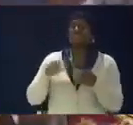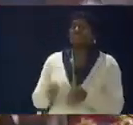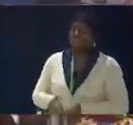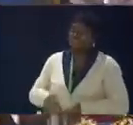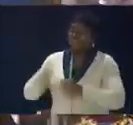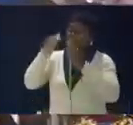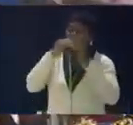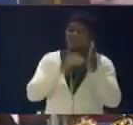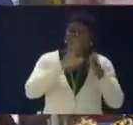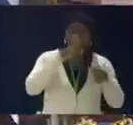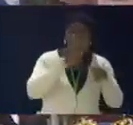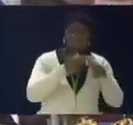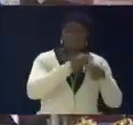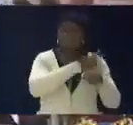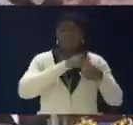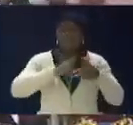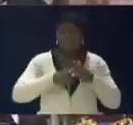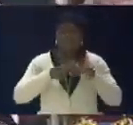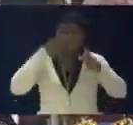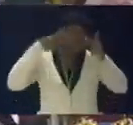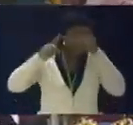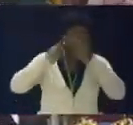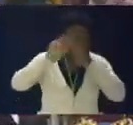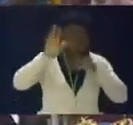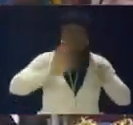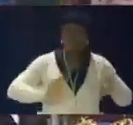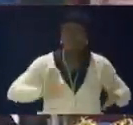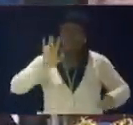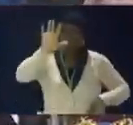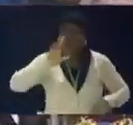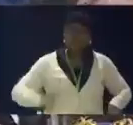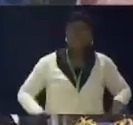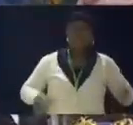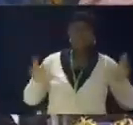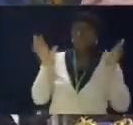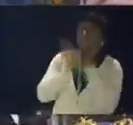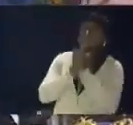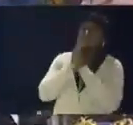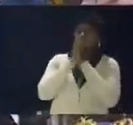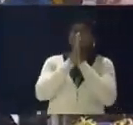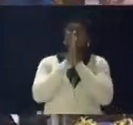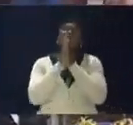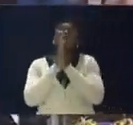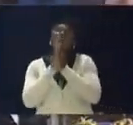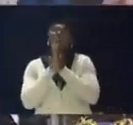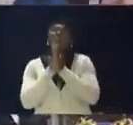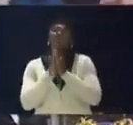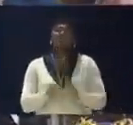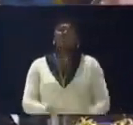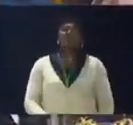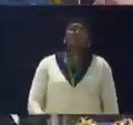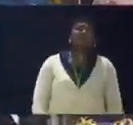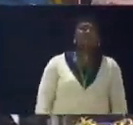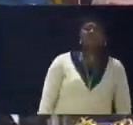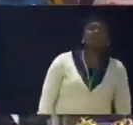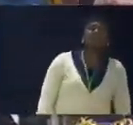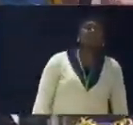your joy will continue to overflow. Your anointing will never run